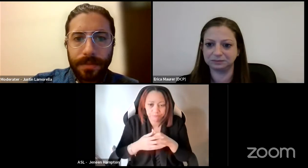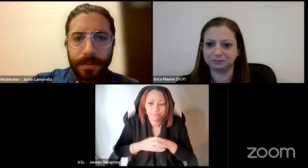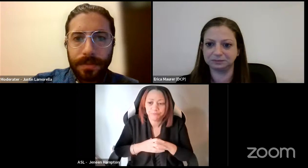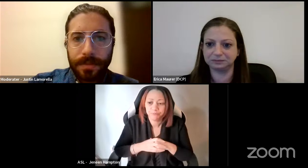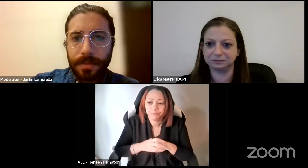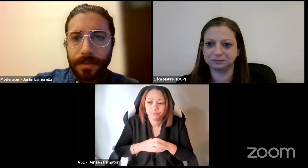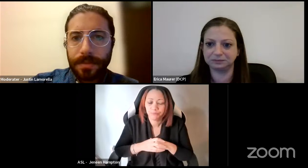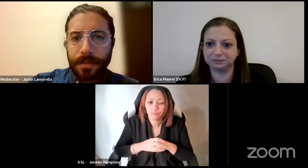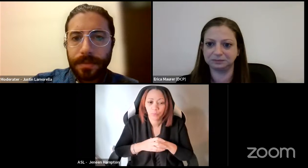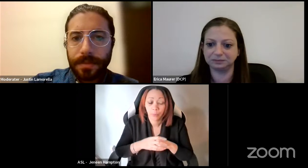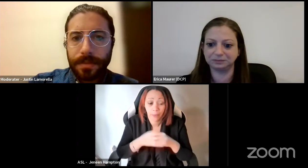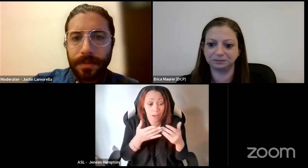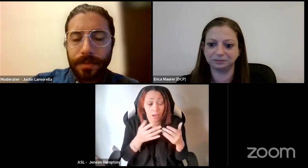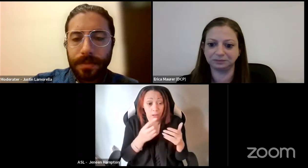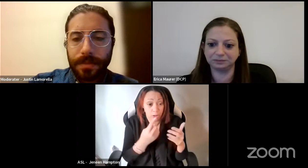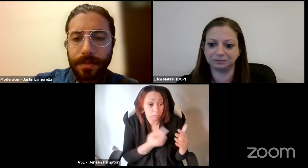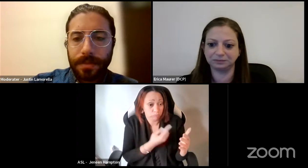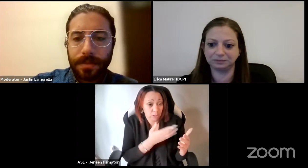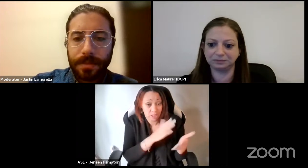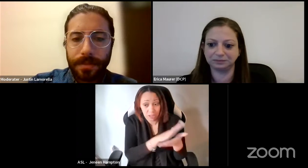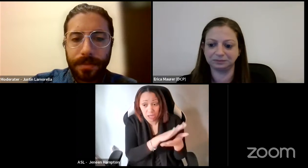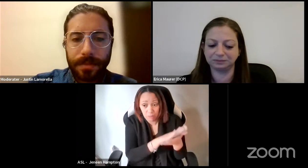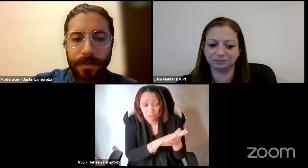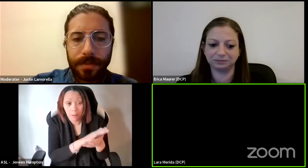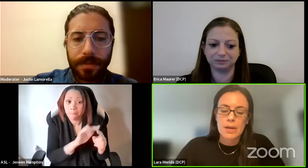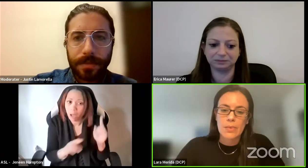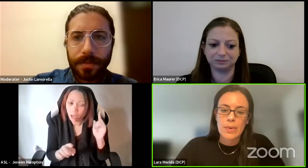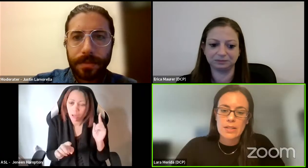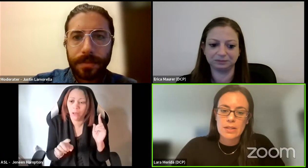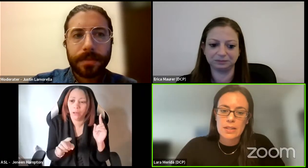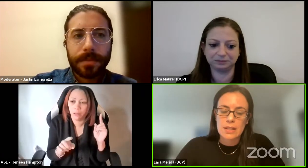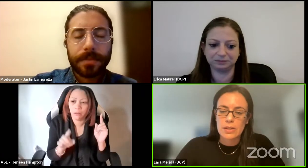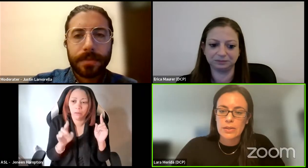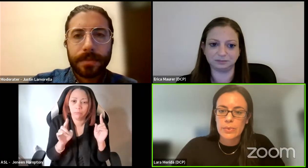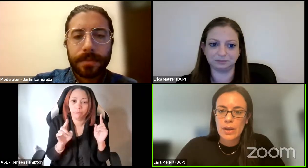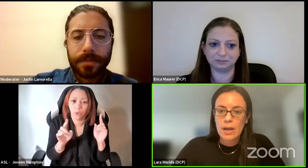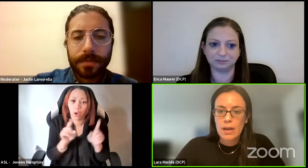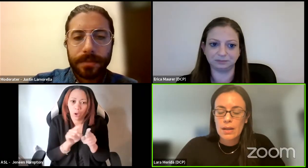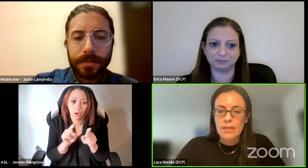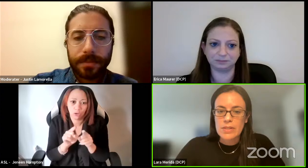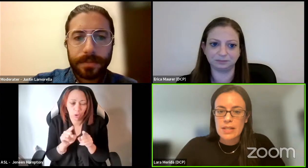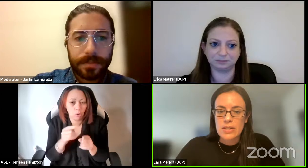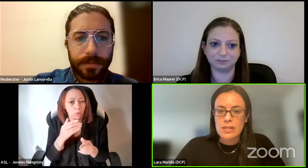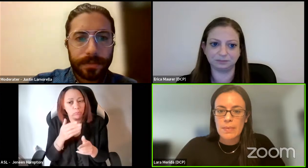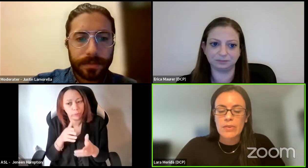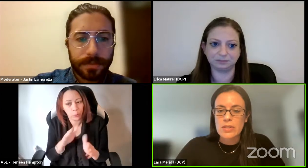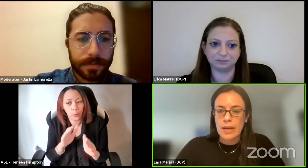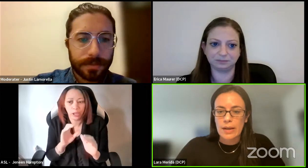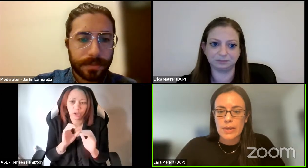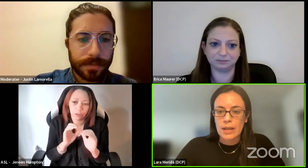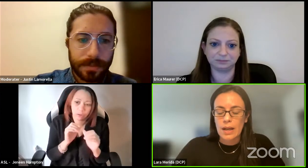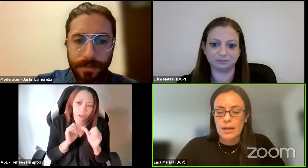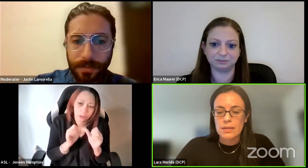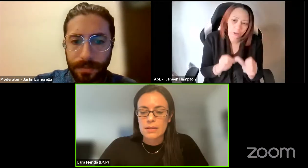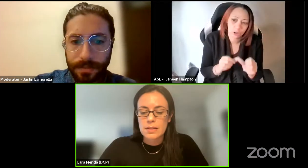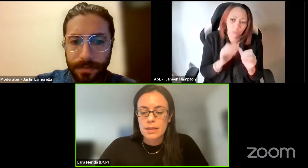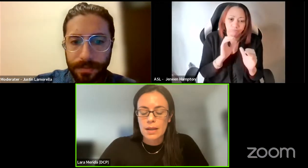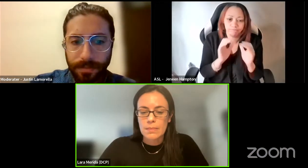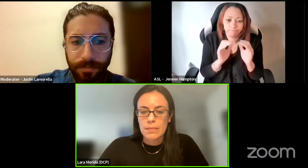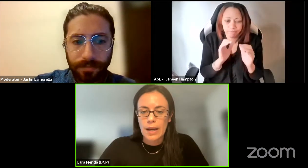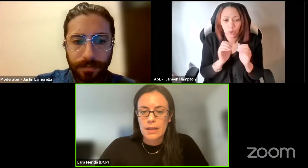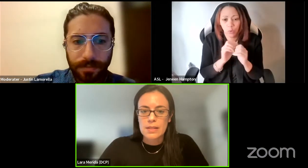standalone document, but will certainly be a way to continue conversations about racial equity